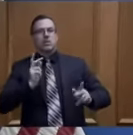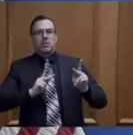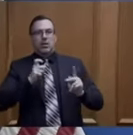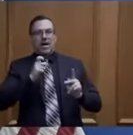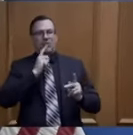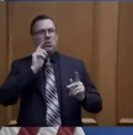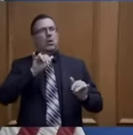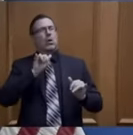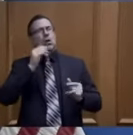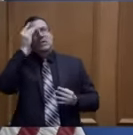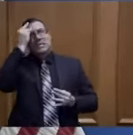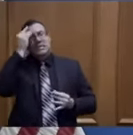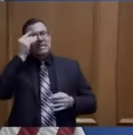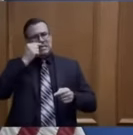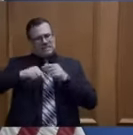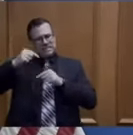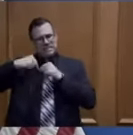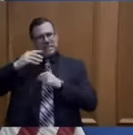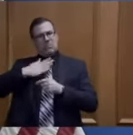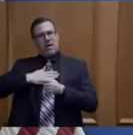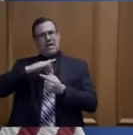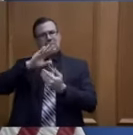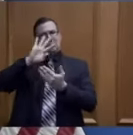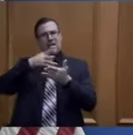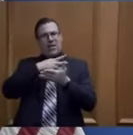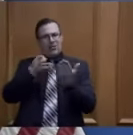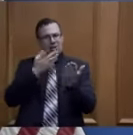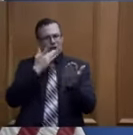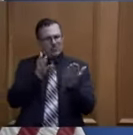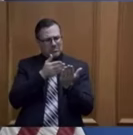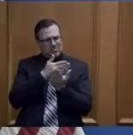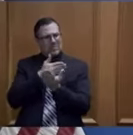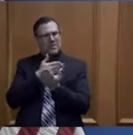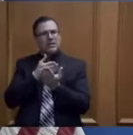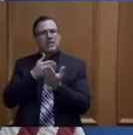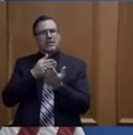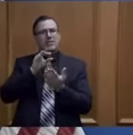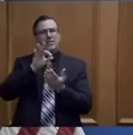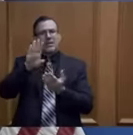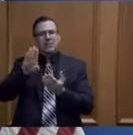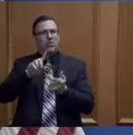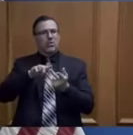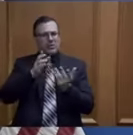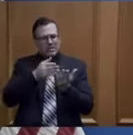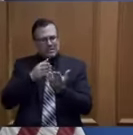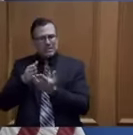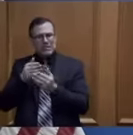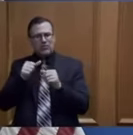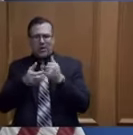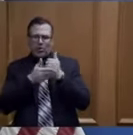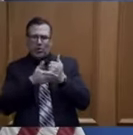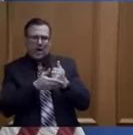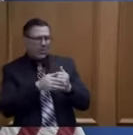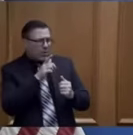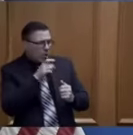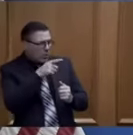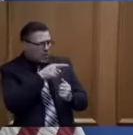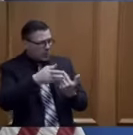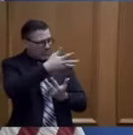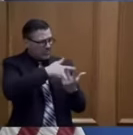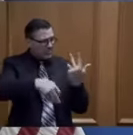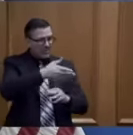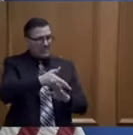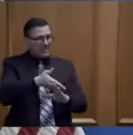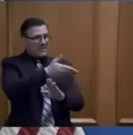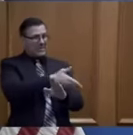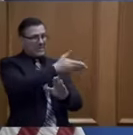through calendars and social media posts and cell phone records to jog their memories on who they may have interacted with during